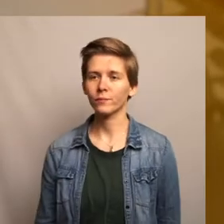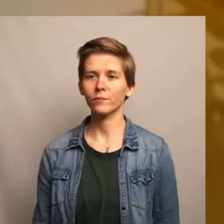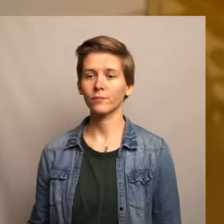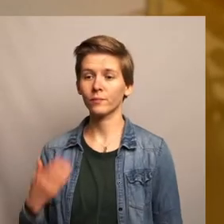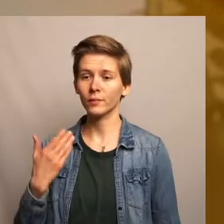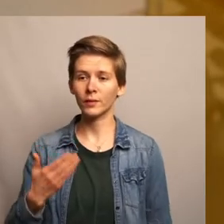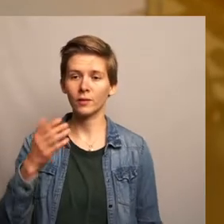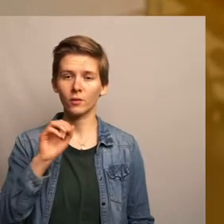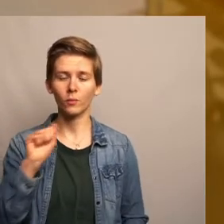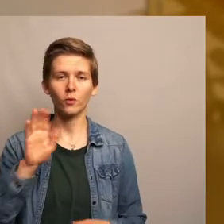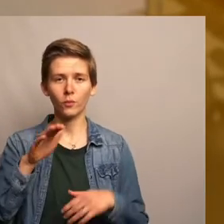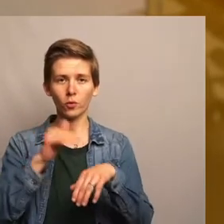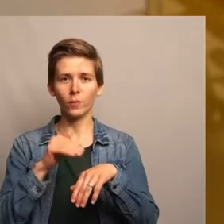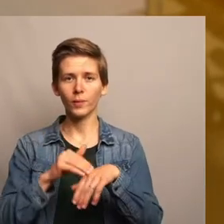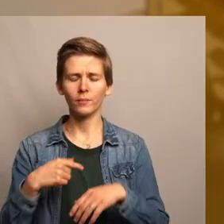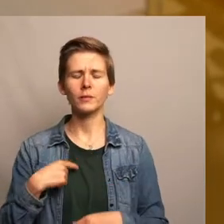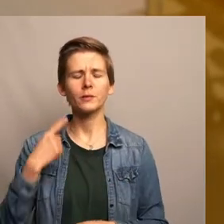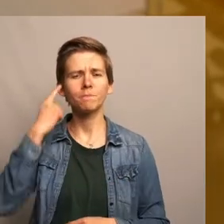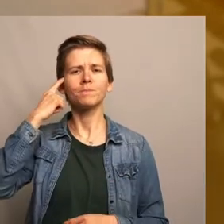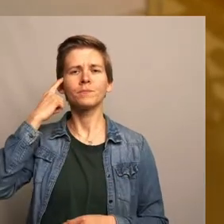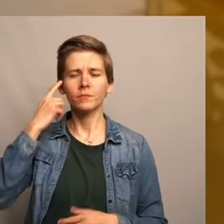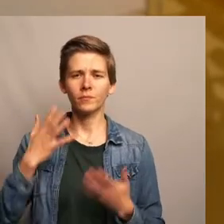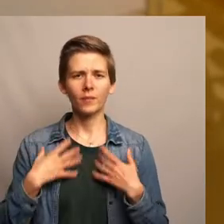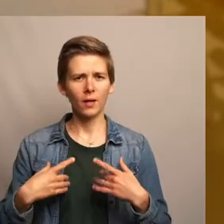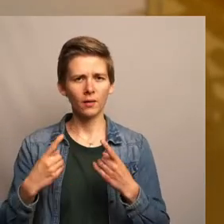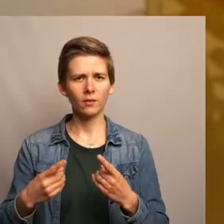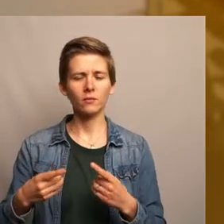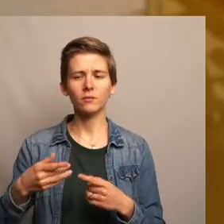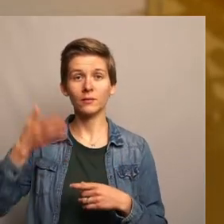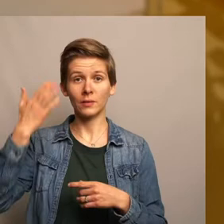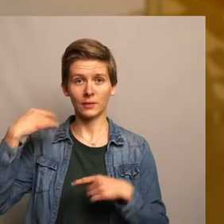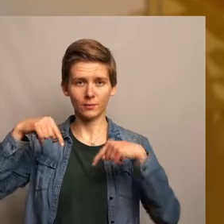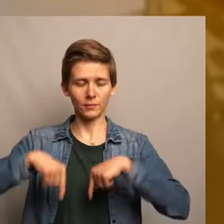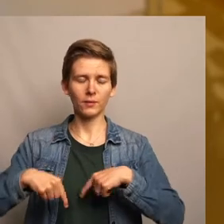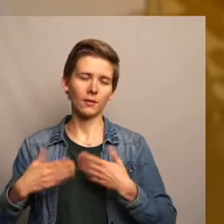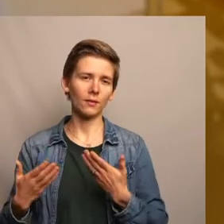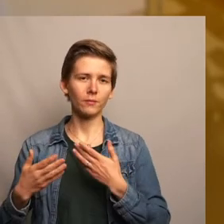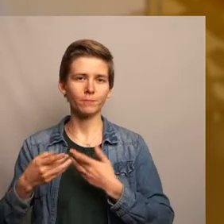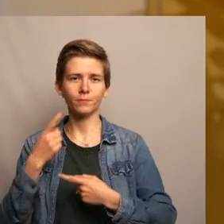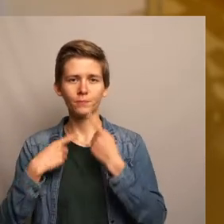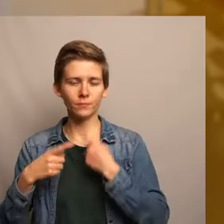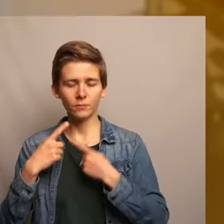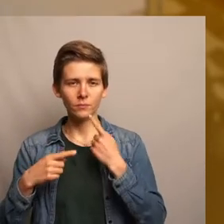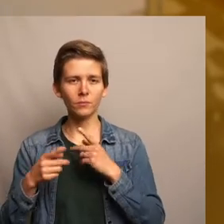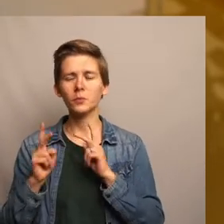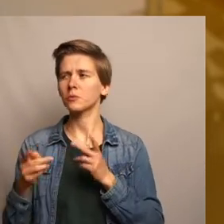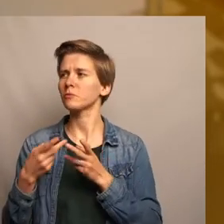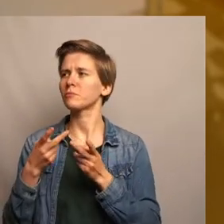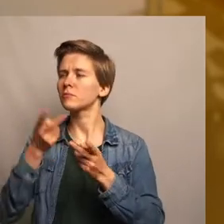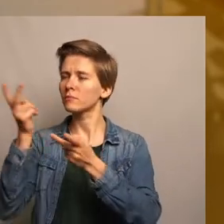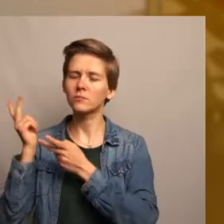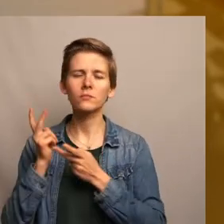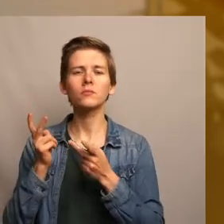interesting how, from the previous discussions here, but like in general, I think